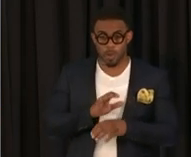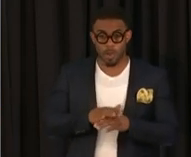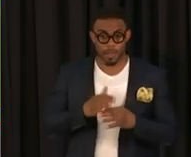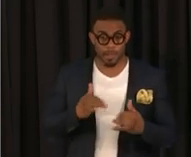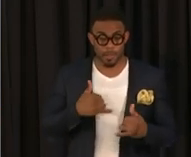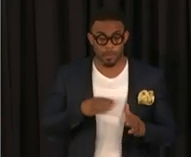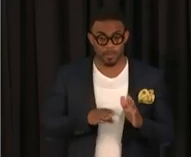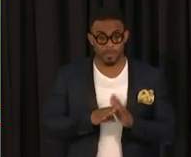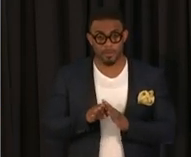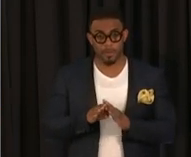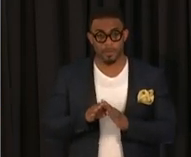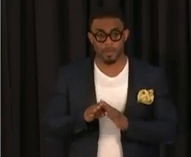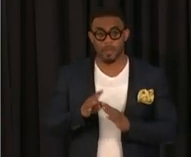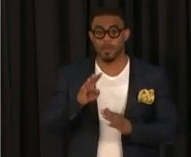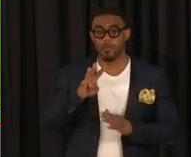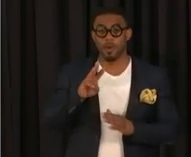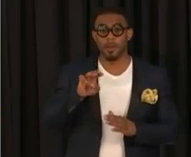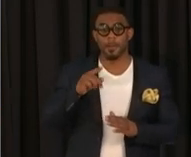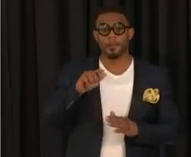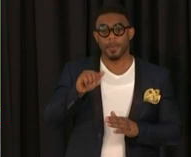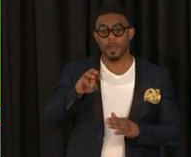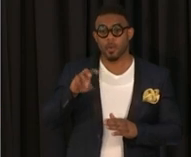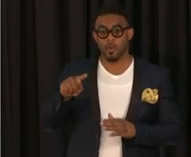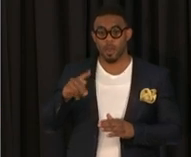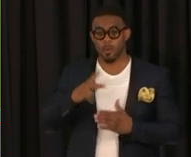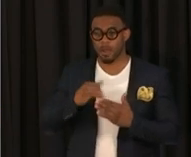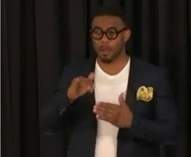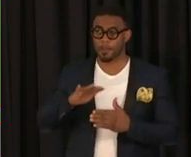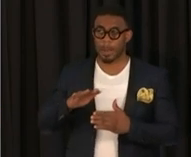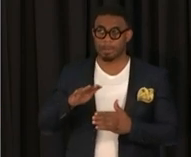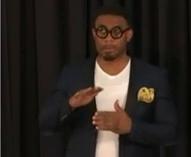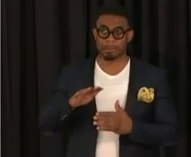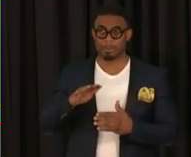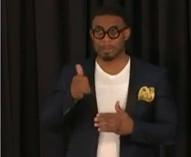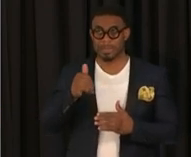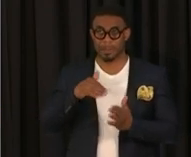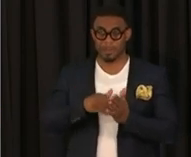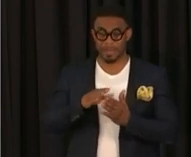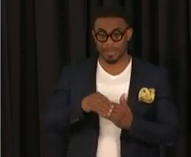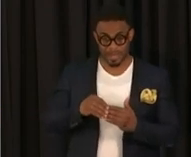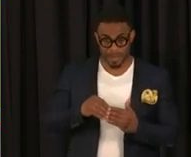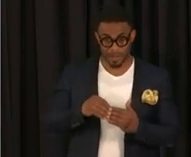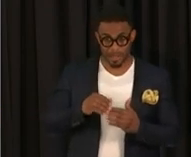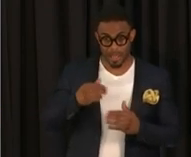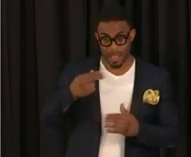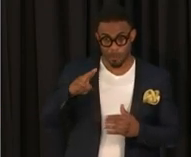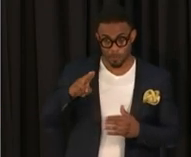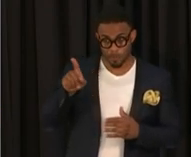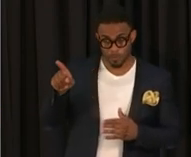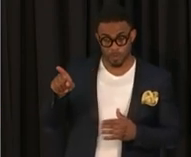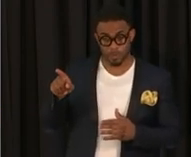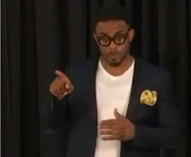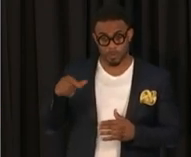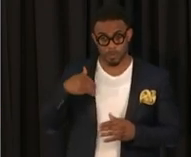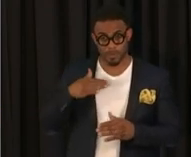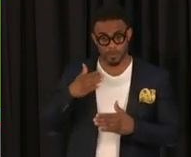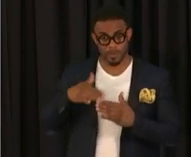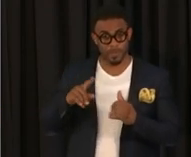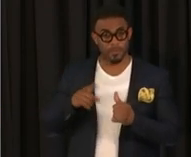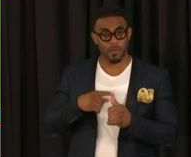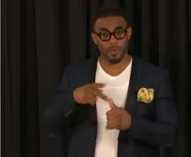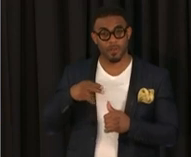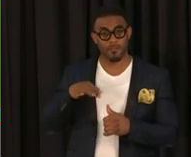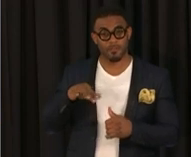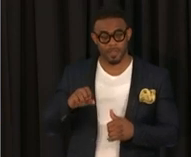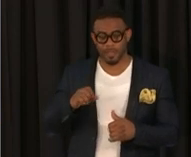that we're working on now, we're developing a 4-megawatt project, which is about approximately $10 million at Howard University. We've completed the